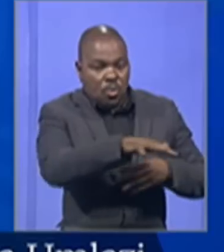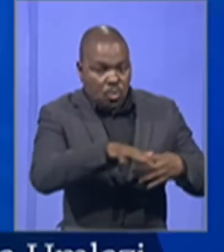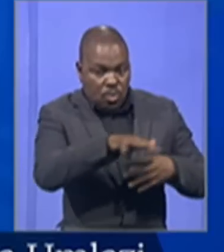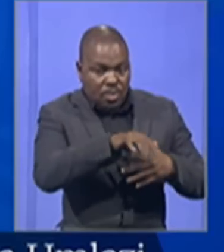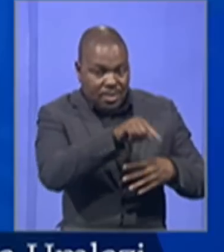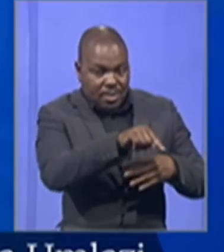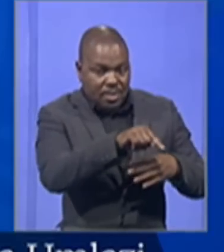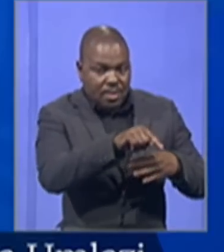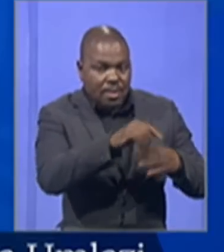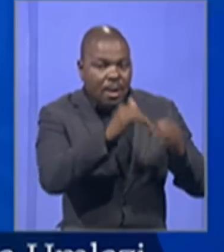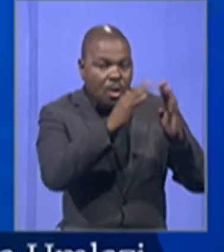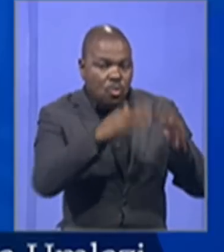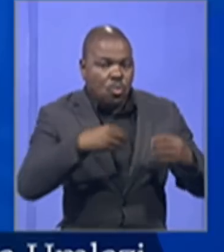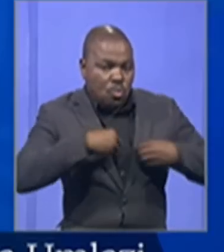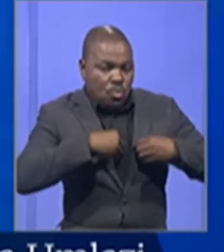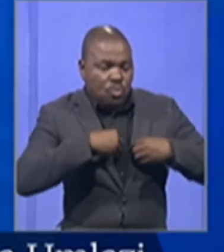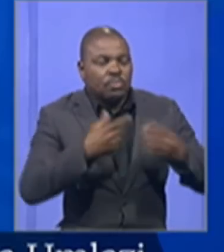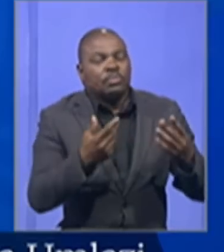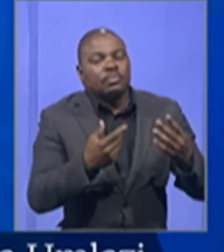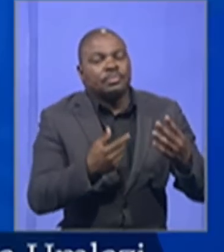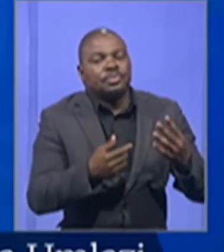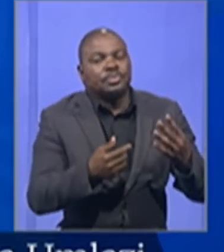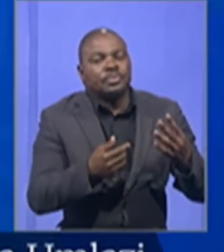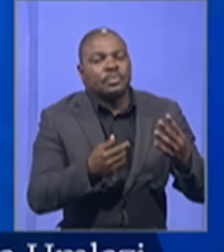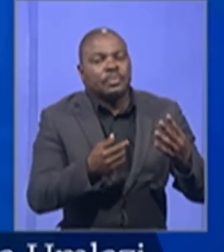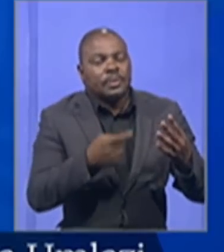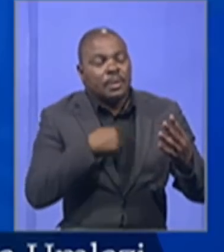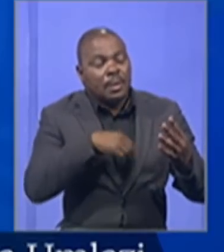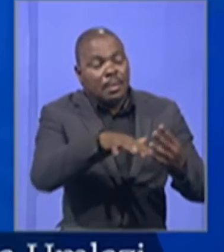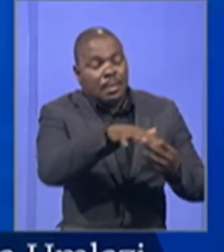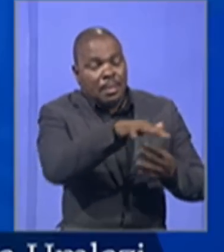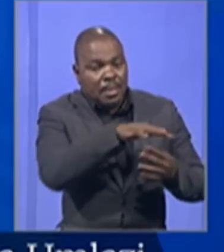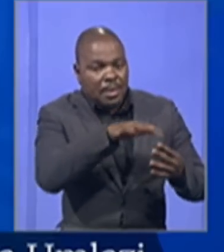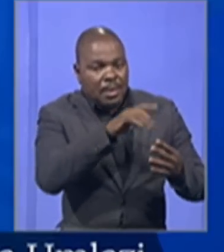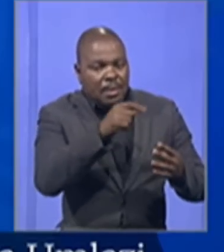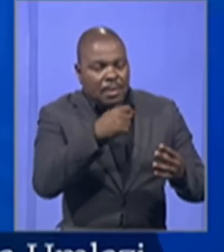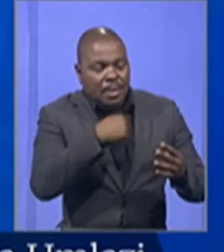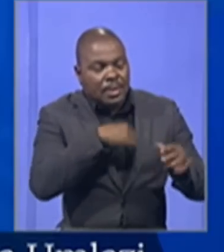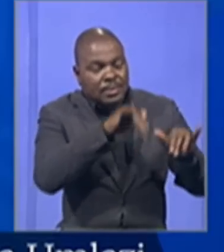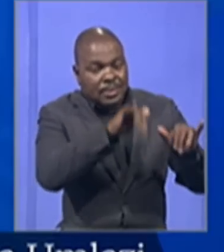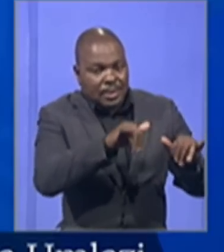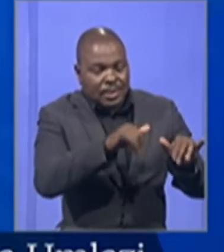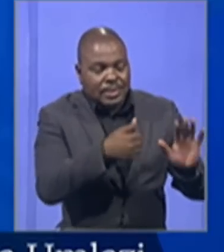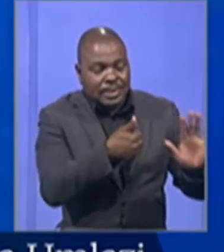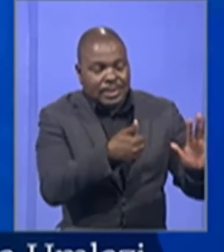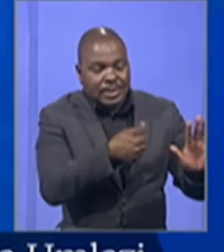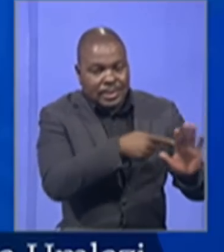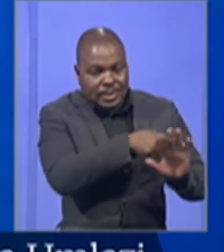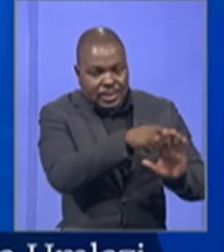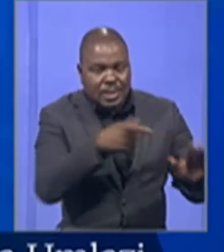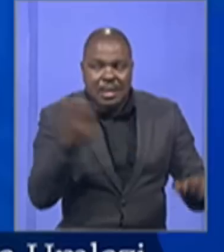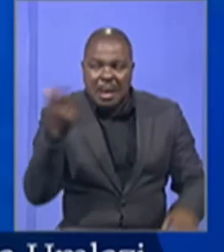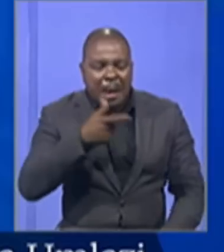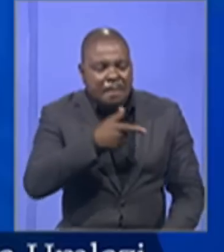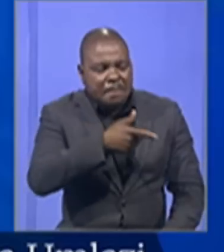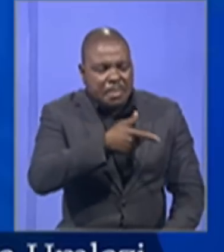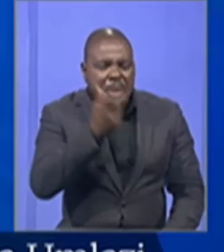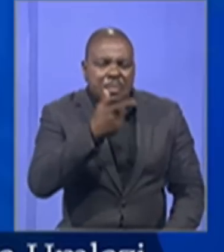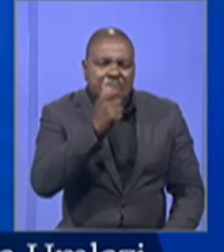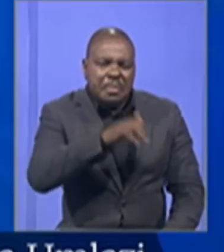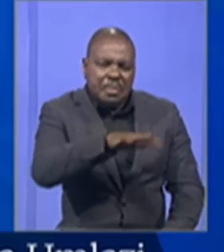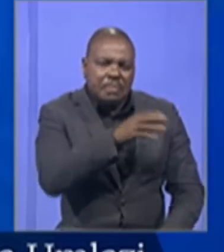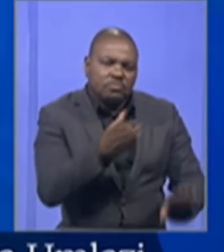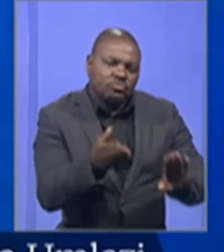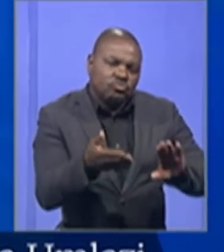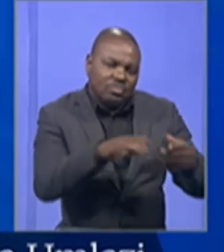landlord. And on the pathway, they were leaving, they also shot another man. So 6 of them were shot in the same place and they died